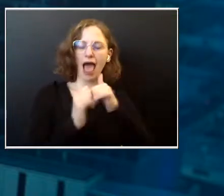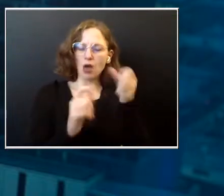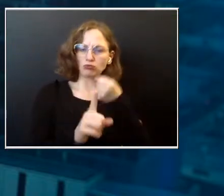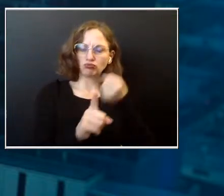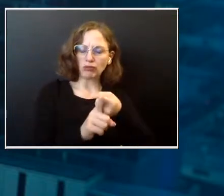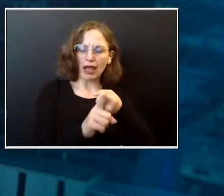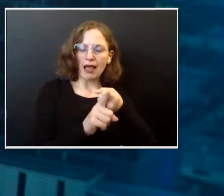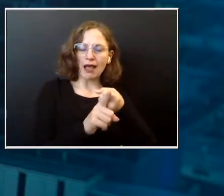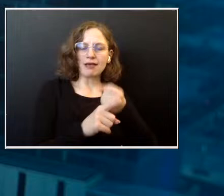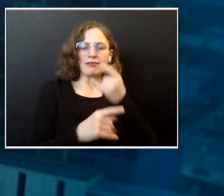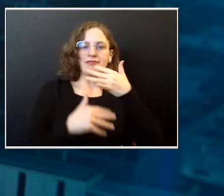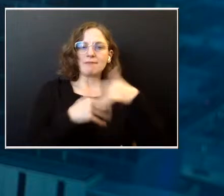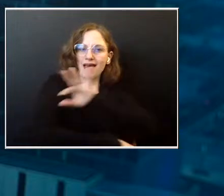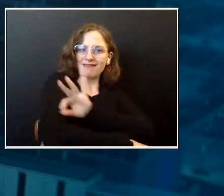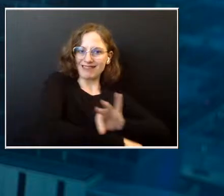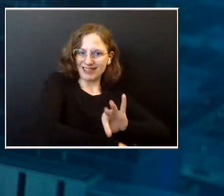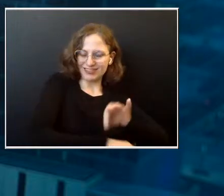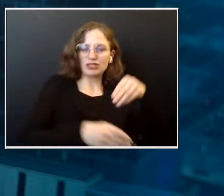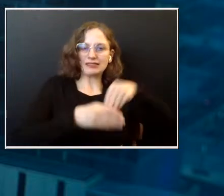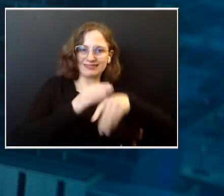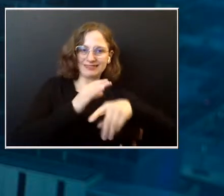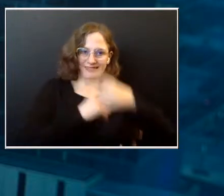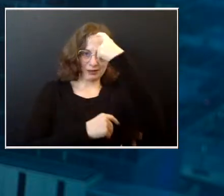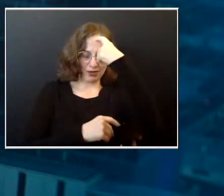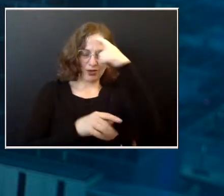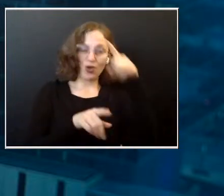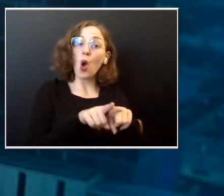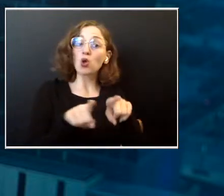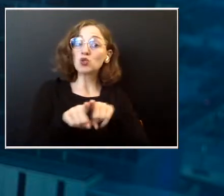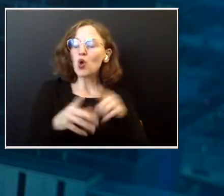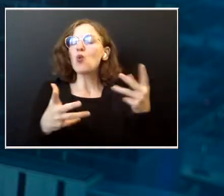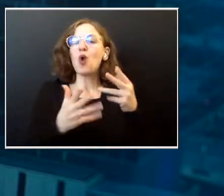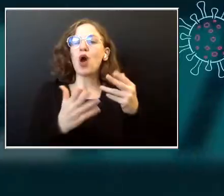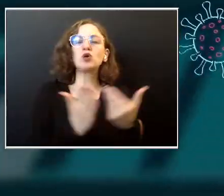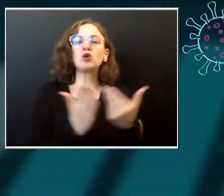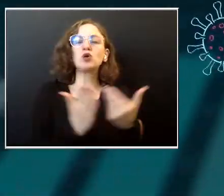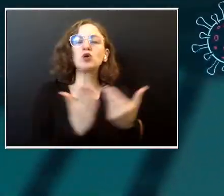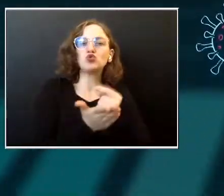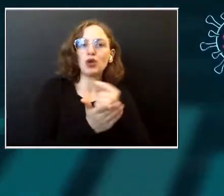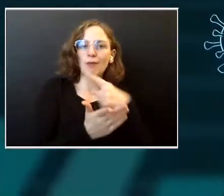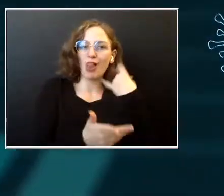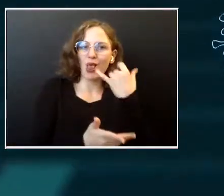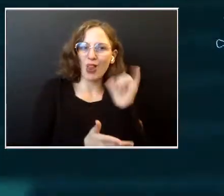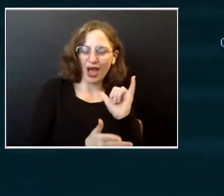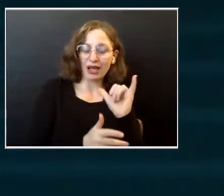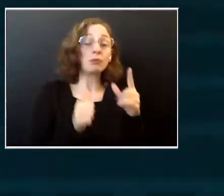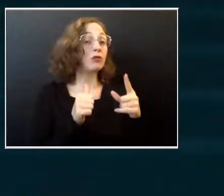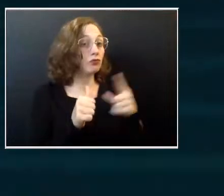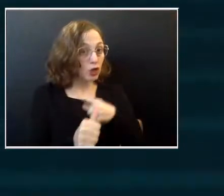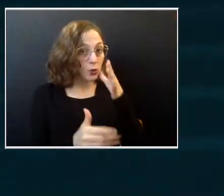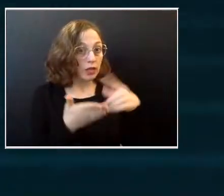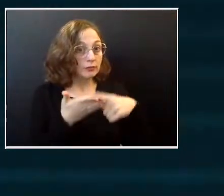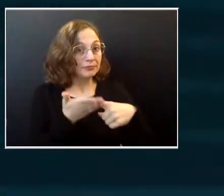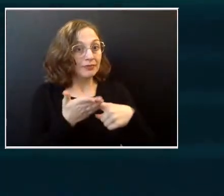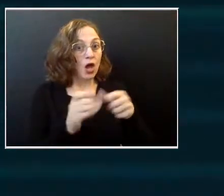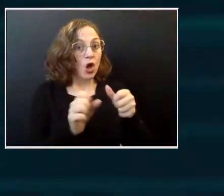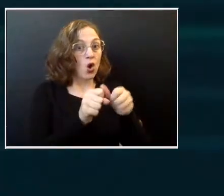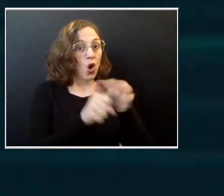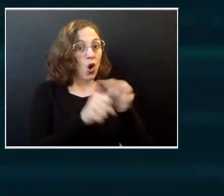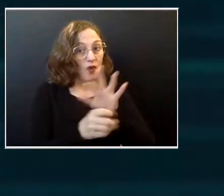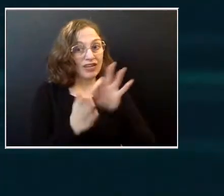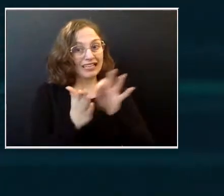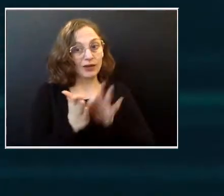involves creating new holes in a patient's skull. But first, we want to get to our COVID count. We were hoping to avoid an uptick,